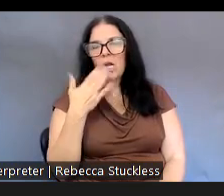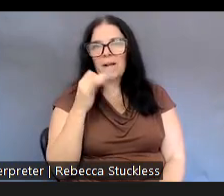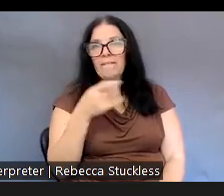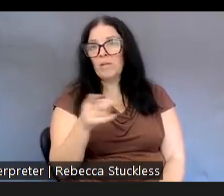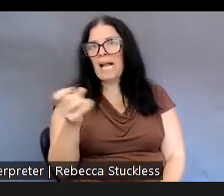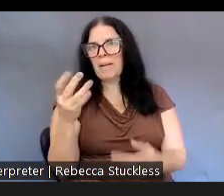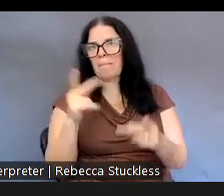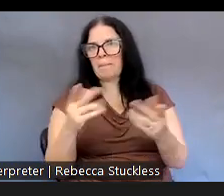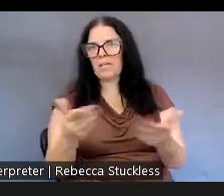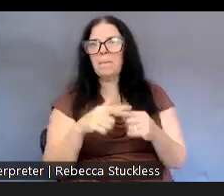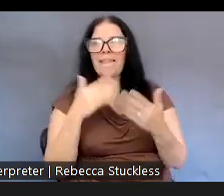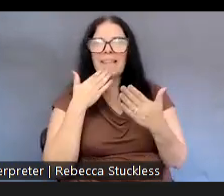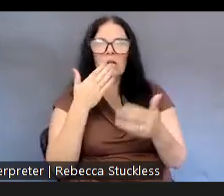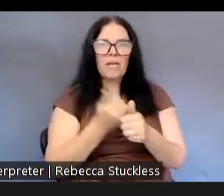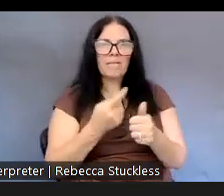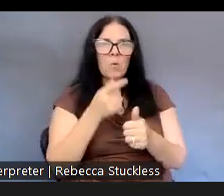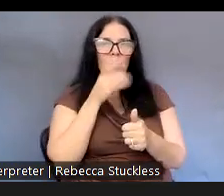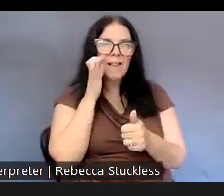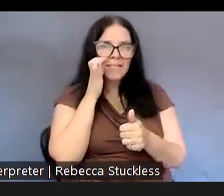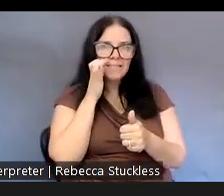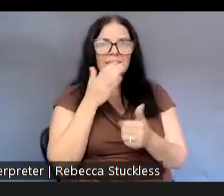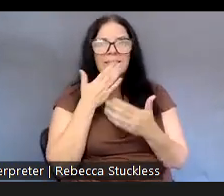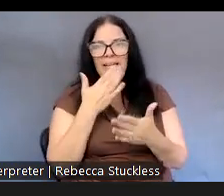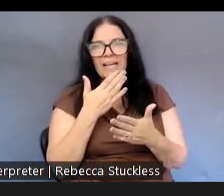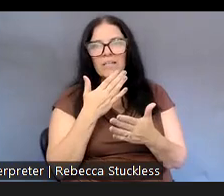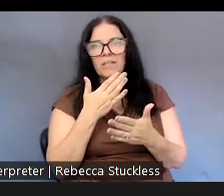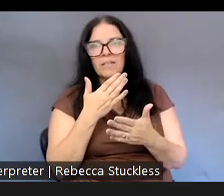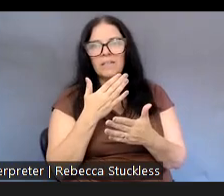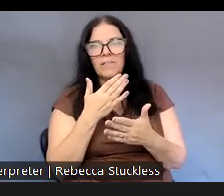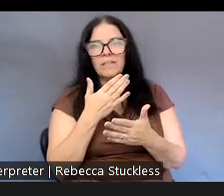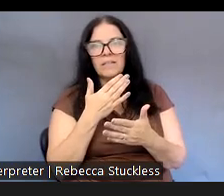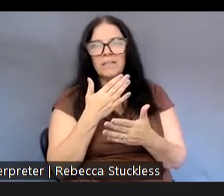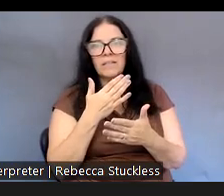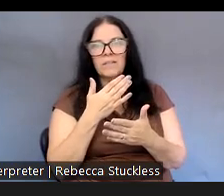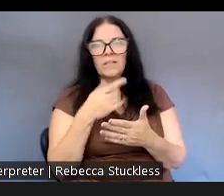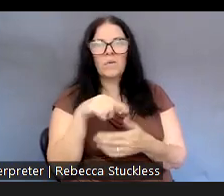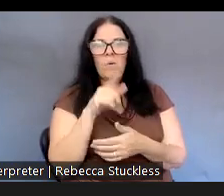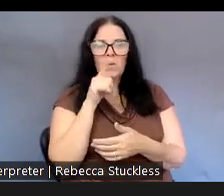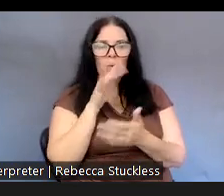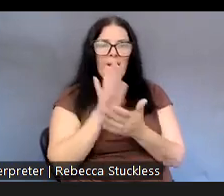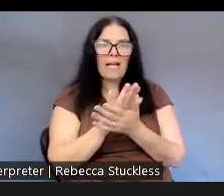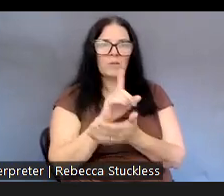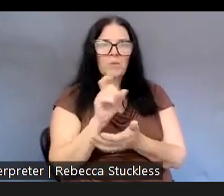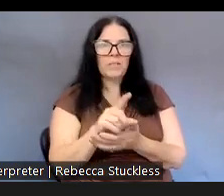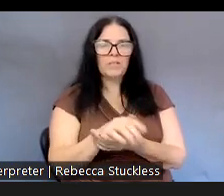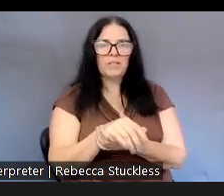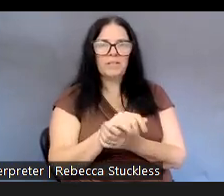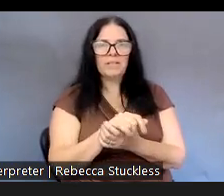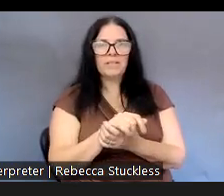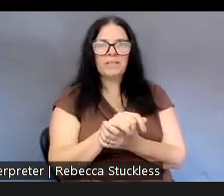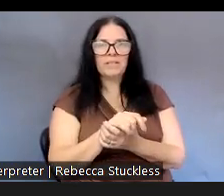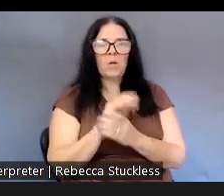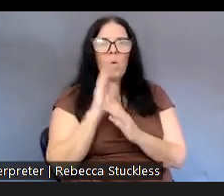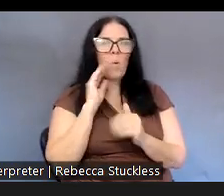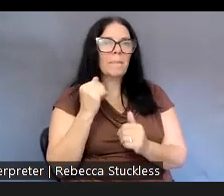thank you to everybody who listened today, and thank you to those of you who asked questions. And I hope something here was at least